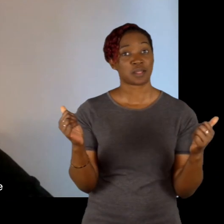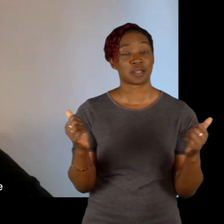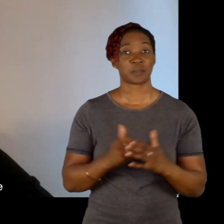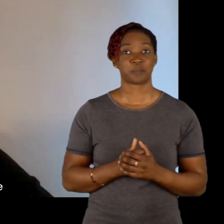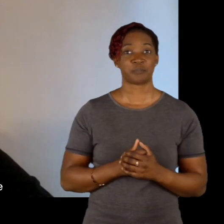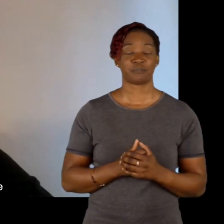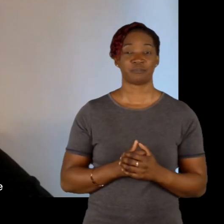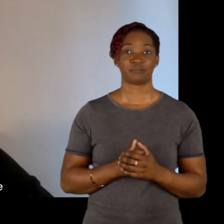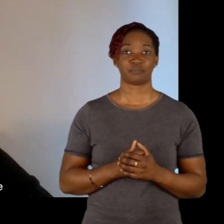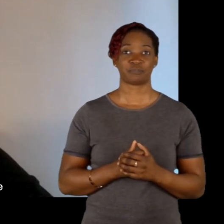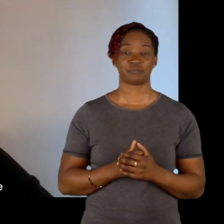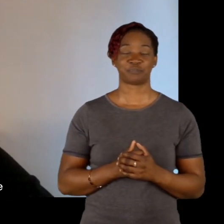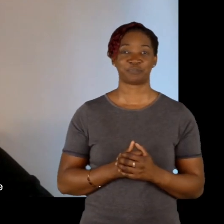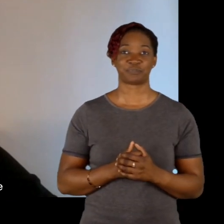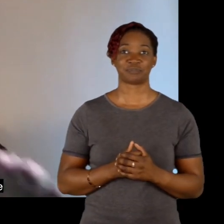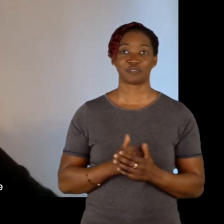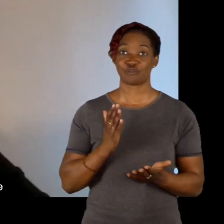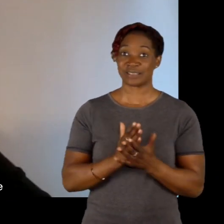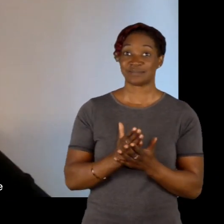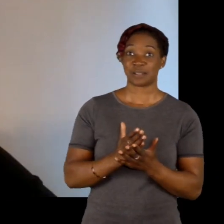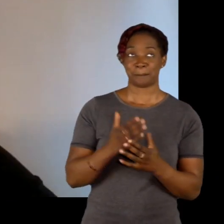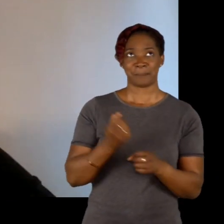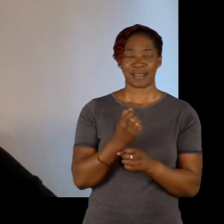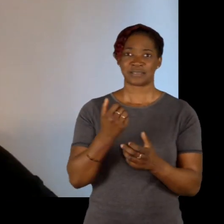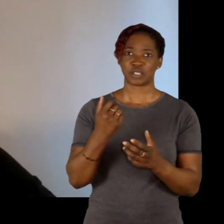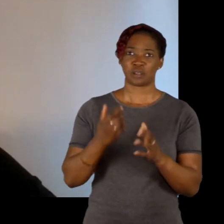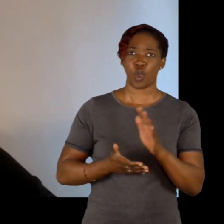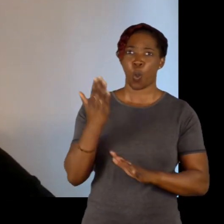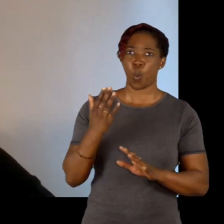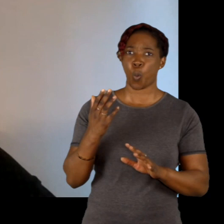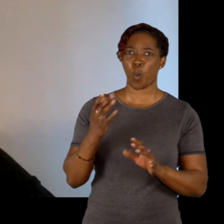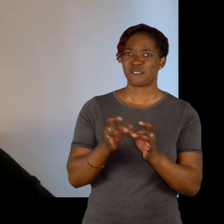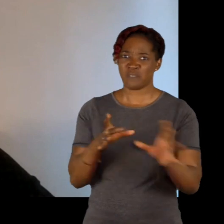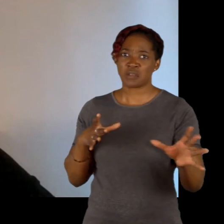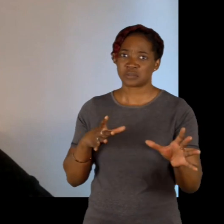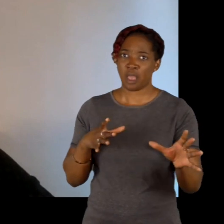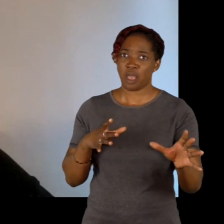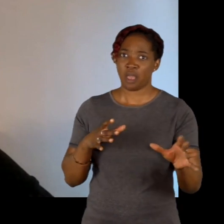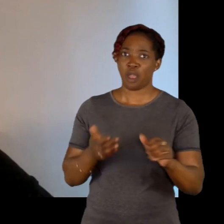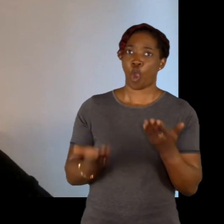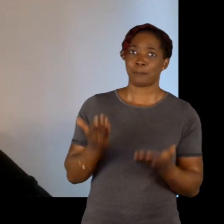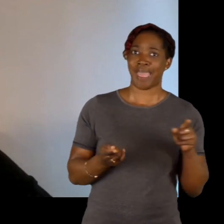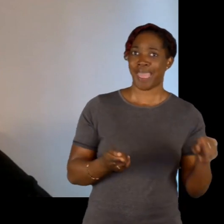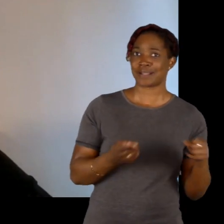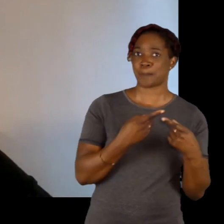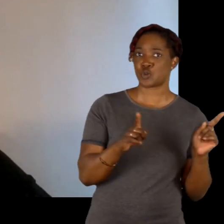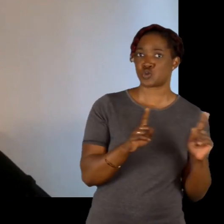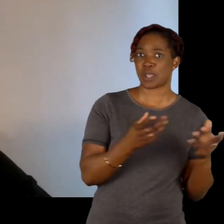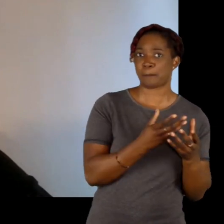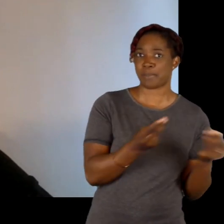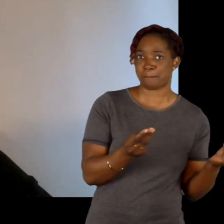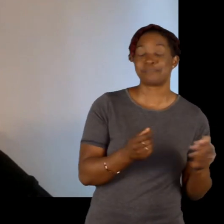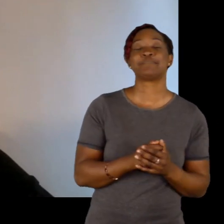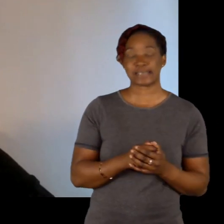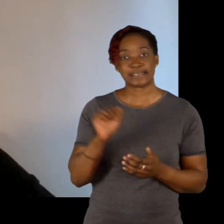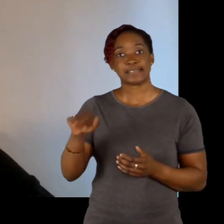works quite well to kind of push the scene forward a bit. It definitely makes it go quicker than no music